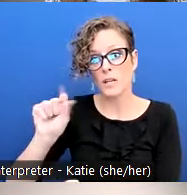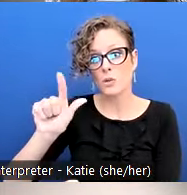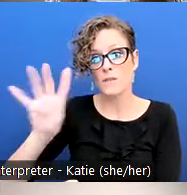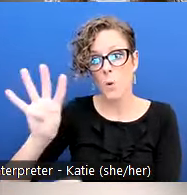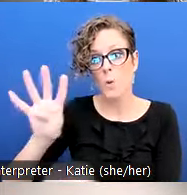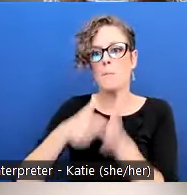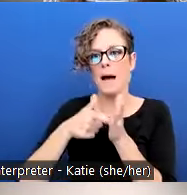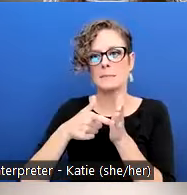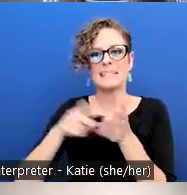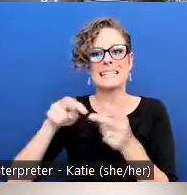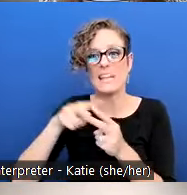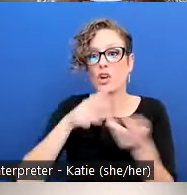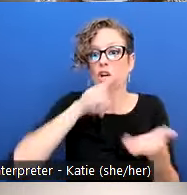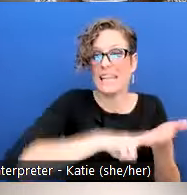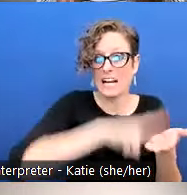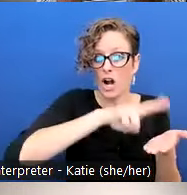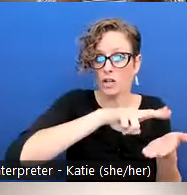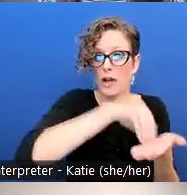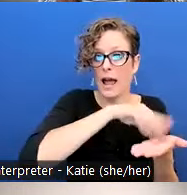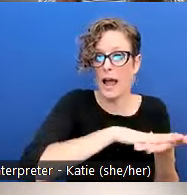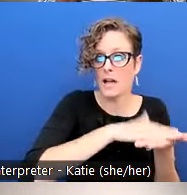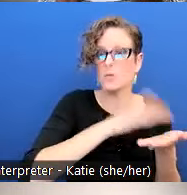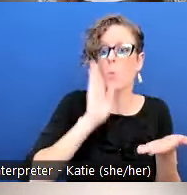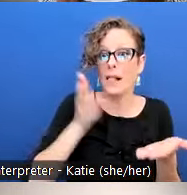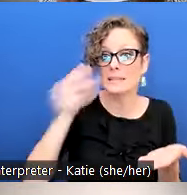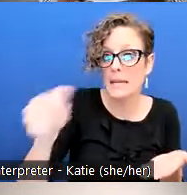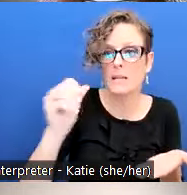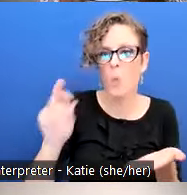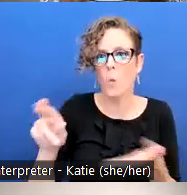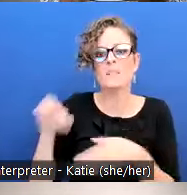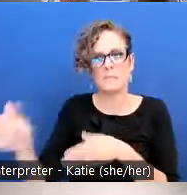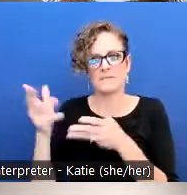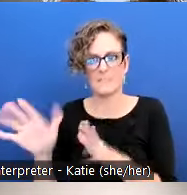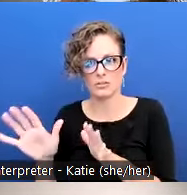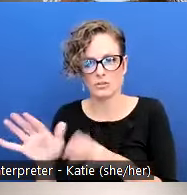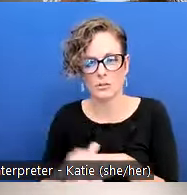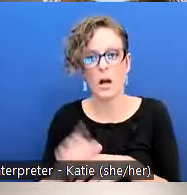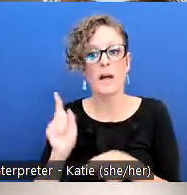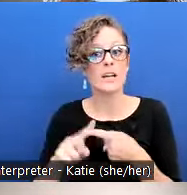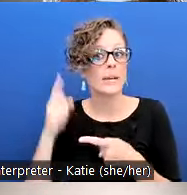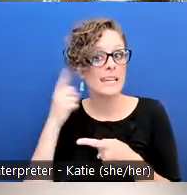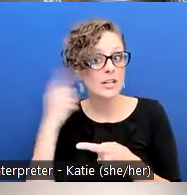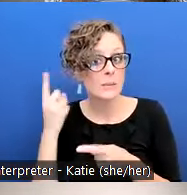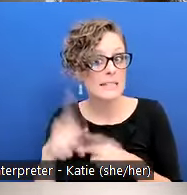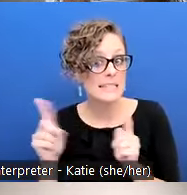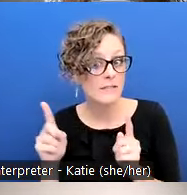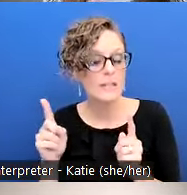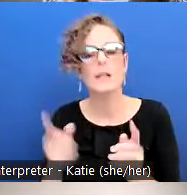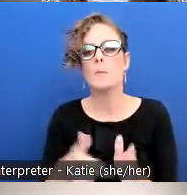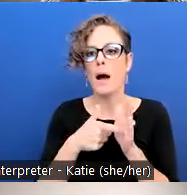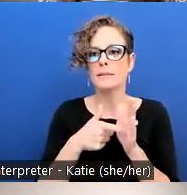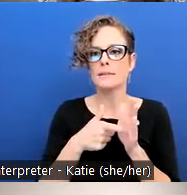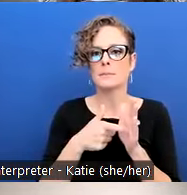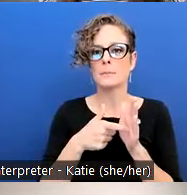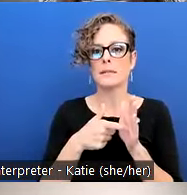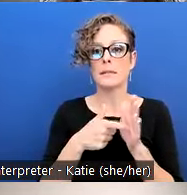a contract or something like that. And then my understanding still, until we hear something different, is that it has to be spent by programs by the end